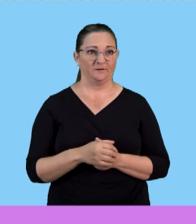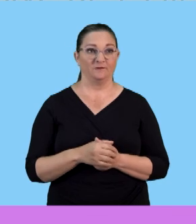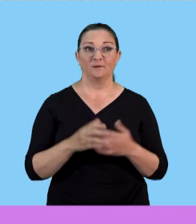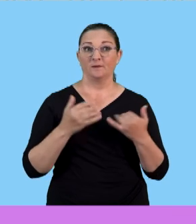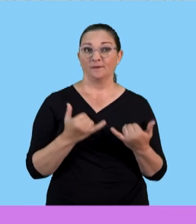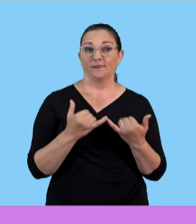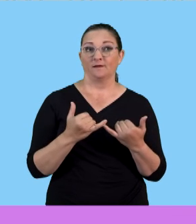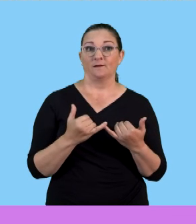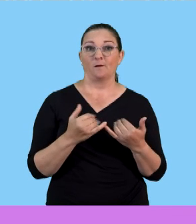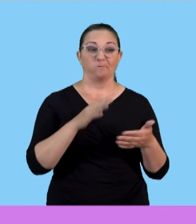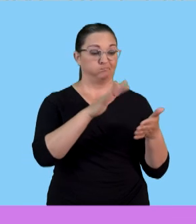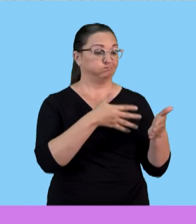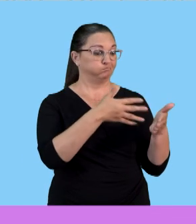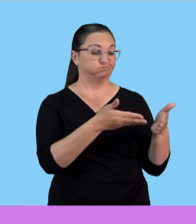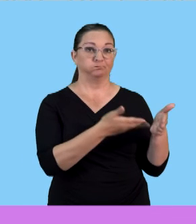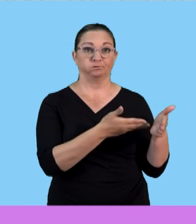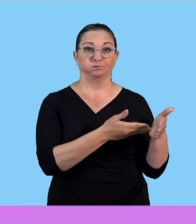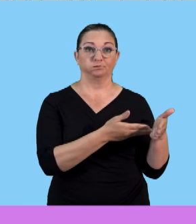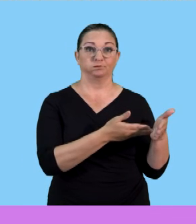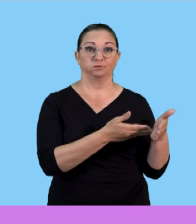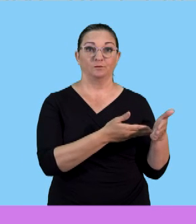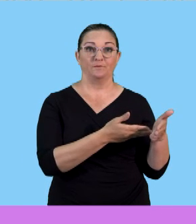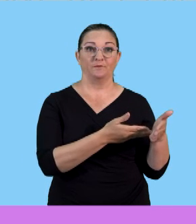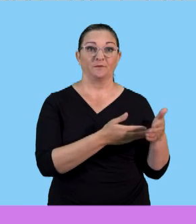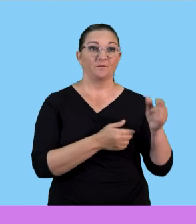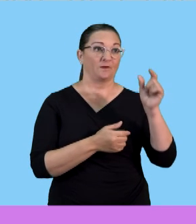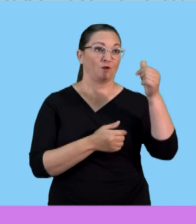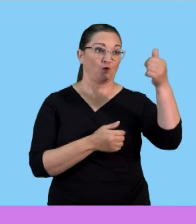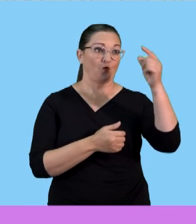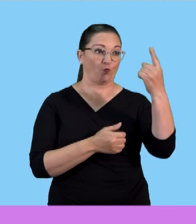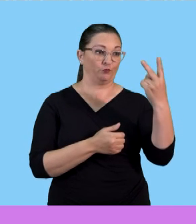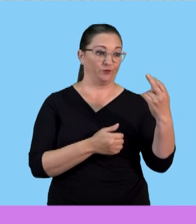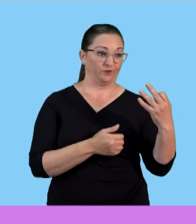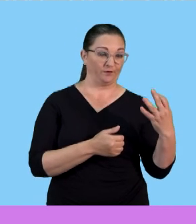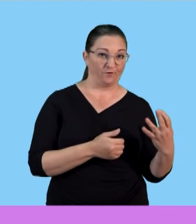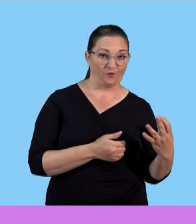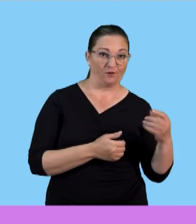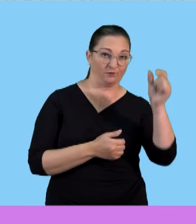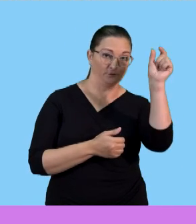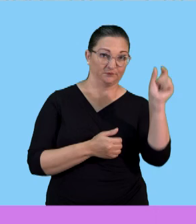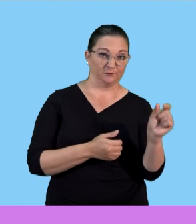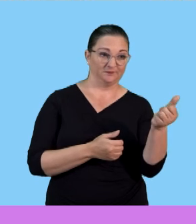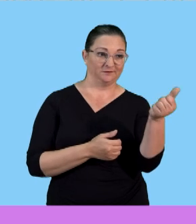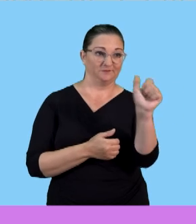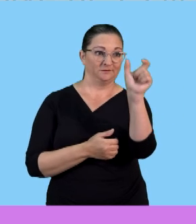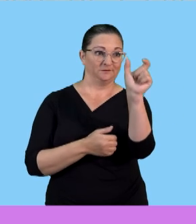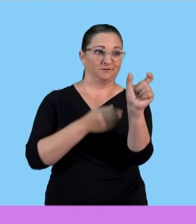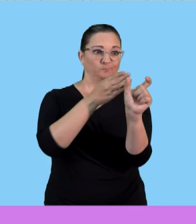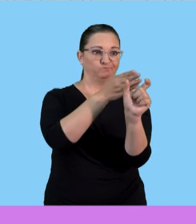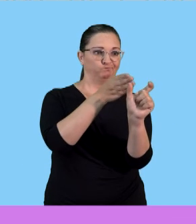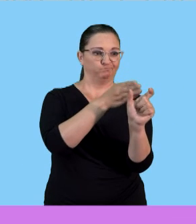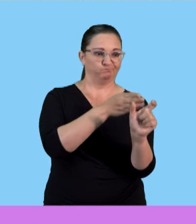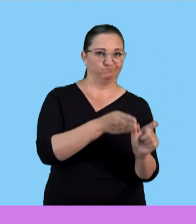tariffs. Now you have your block, which is block 1 up to block 4. It's given to you and you are given the sliding